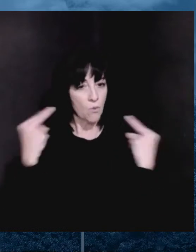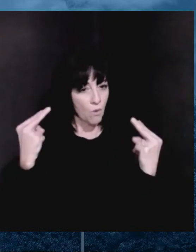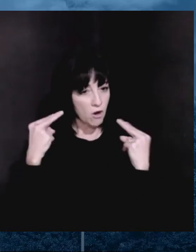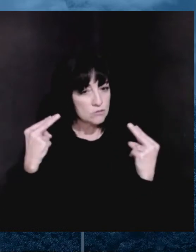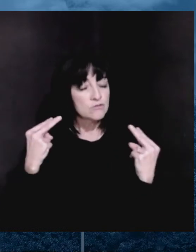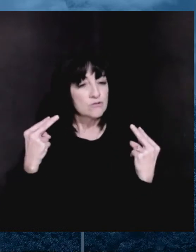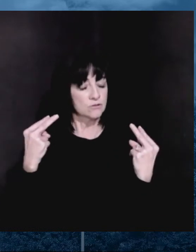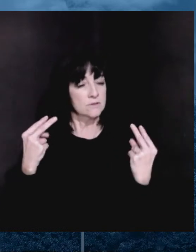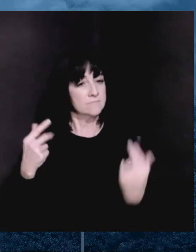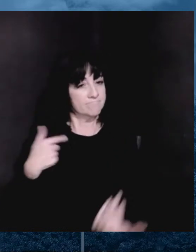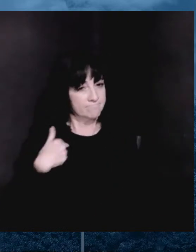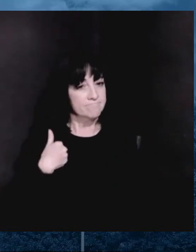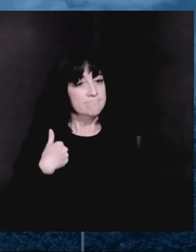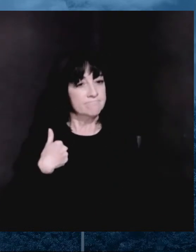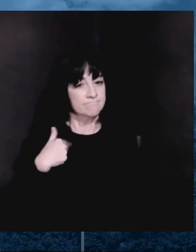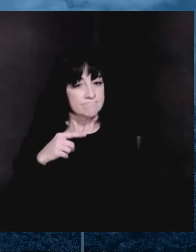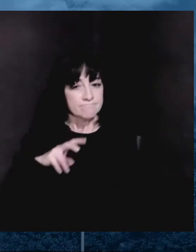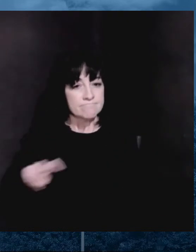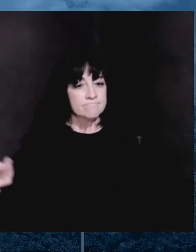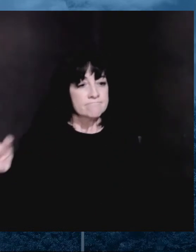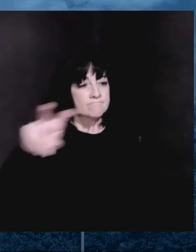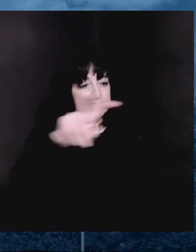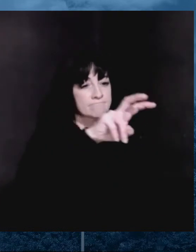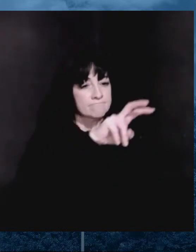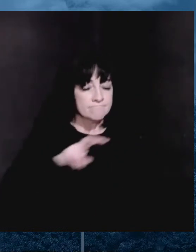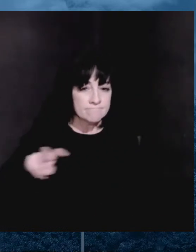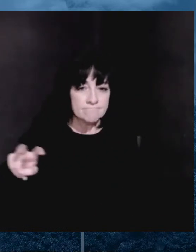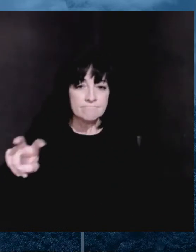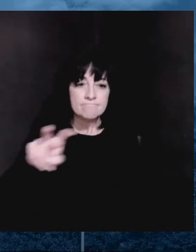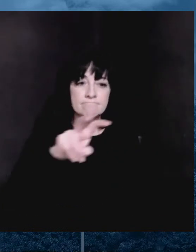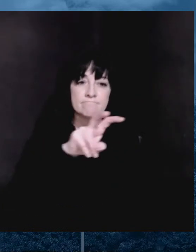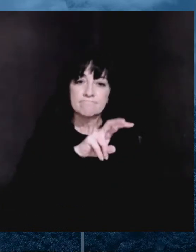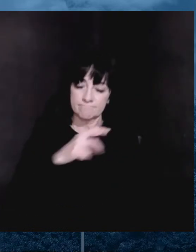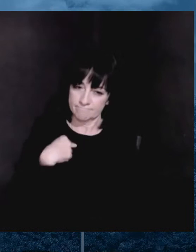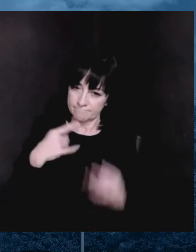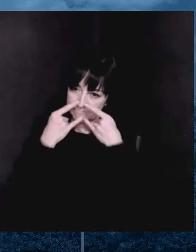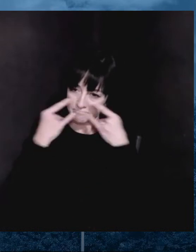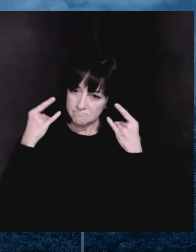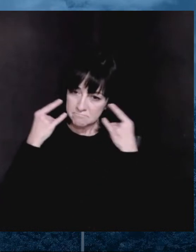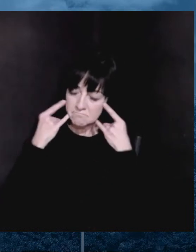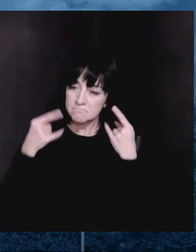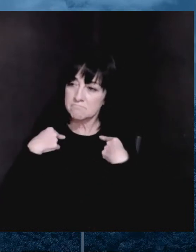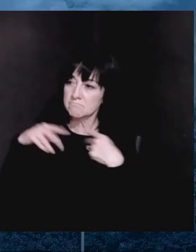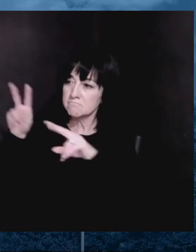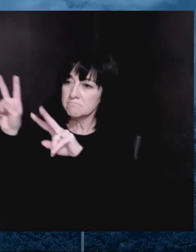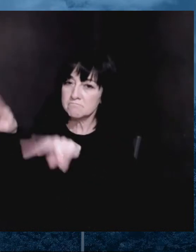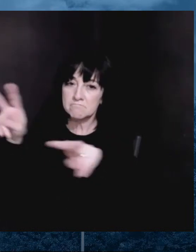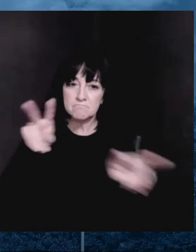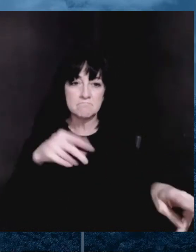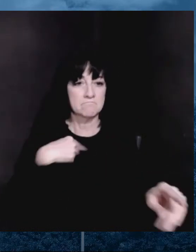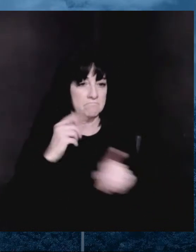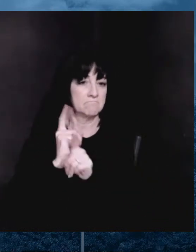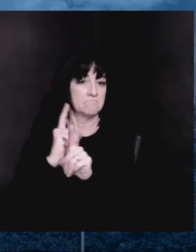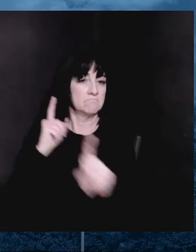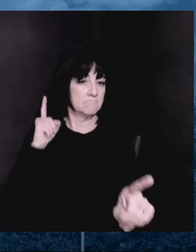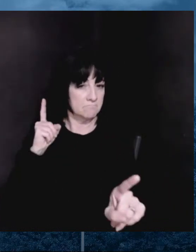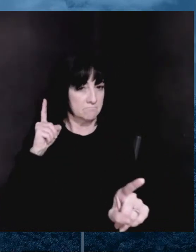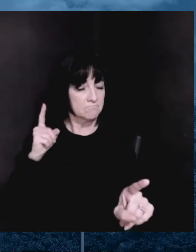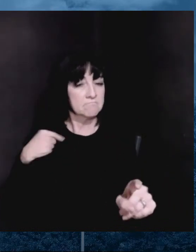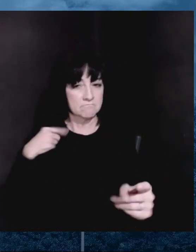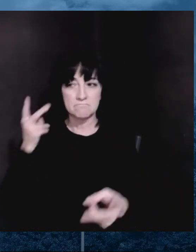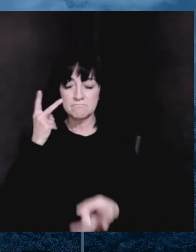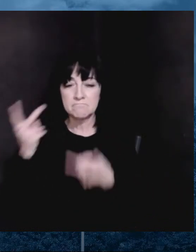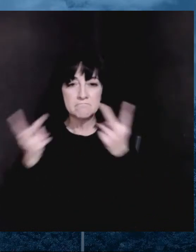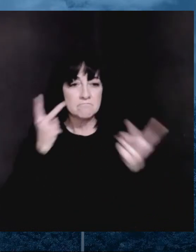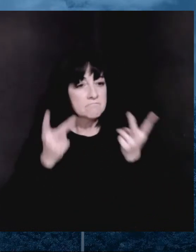the community, appropriately socially distanced and with my mask on, of course. I run into people all the time